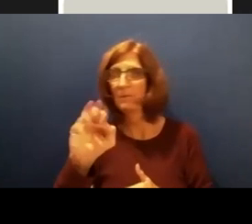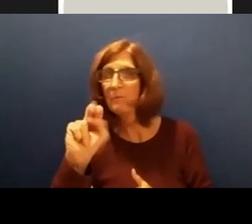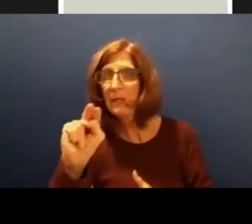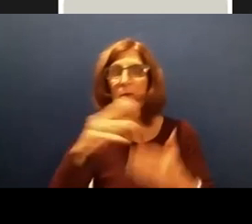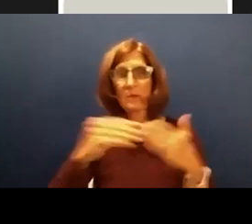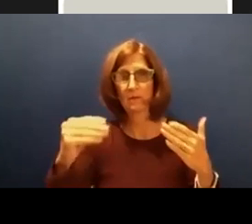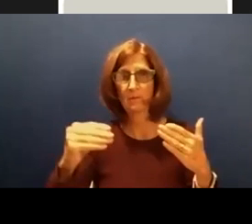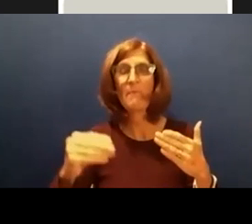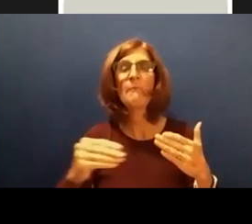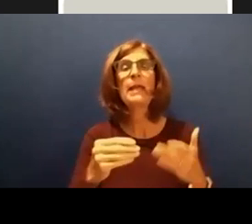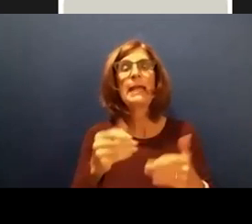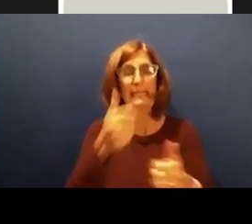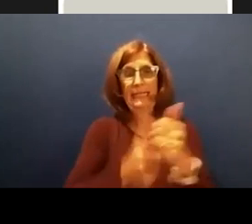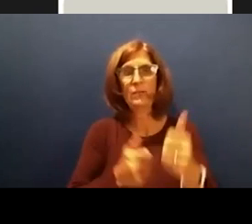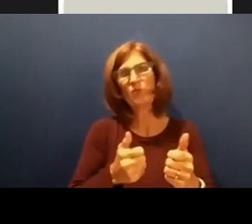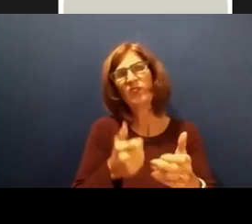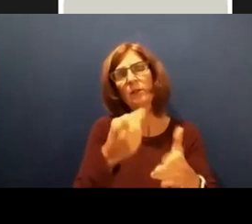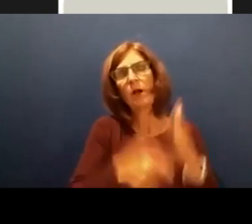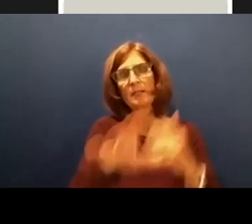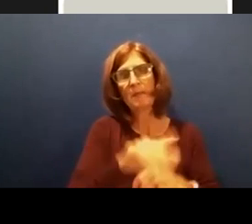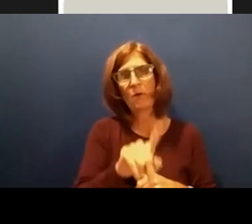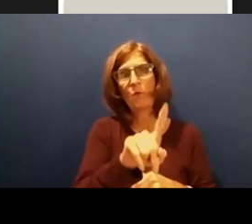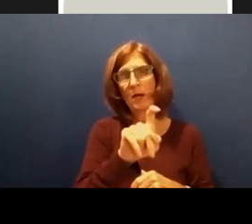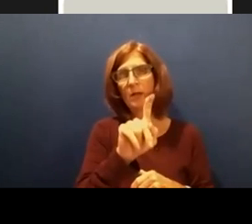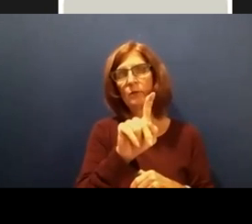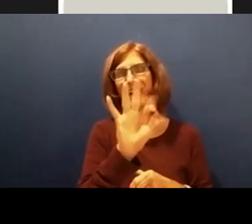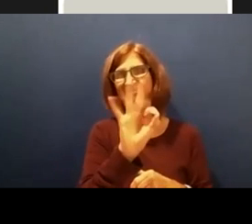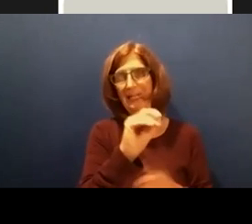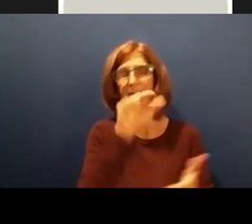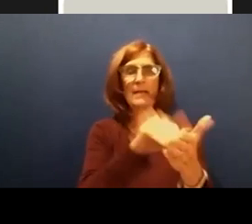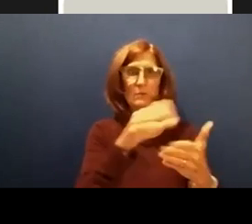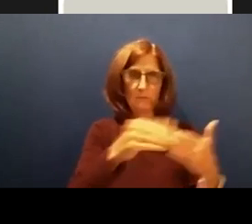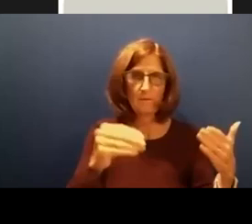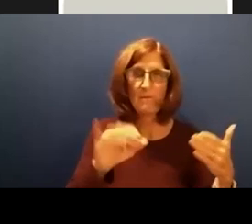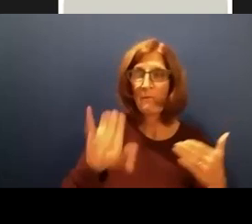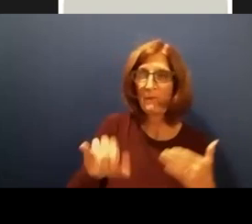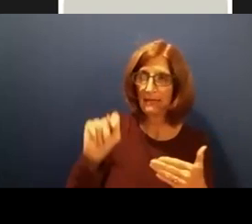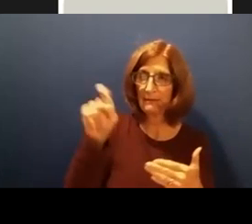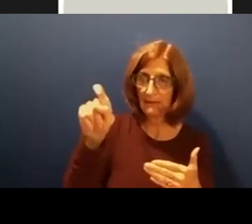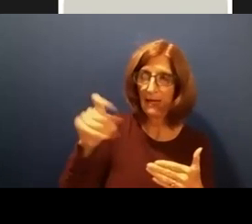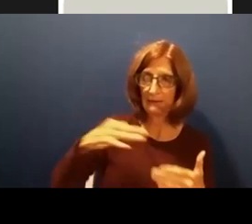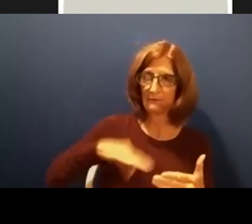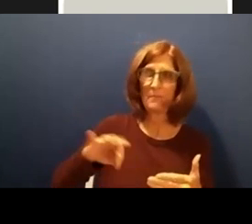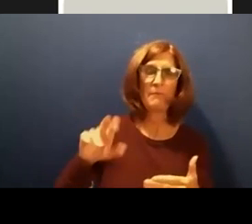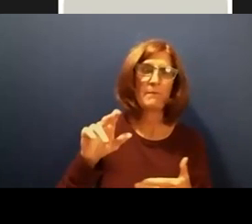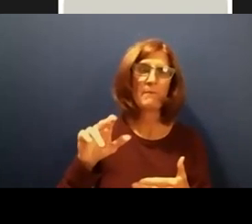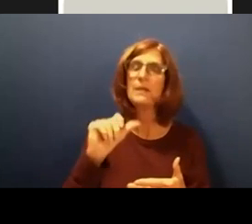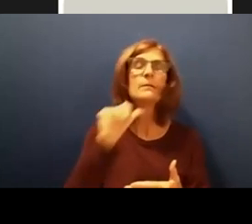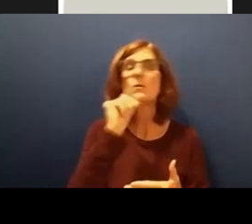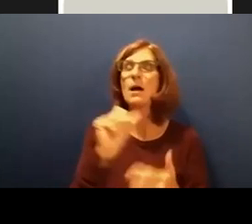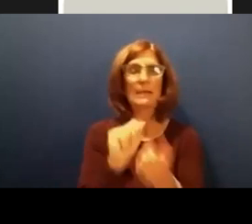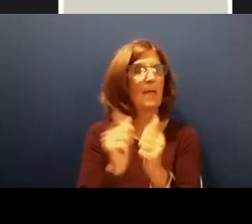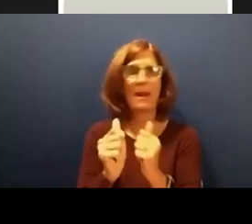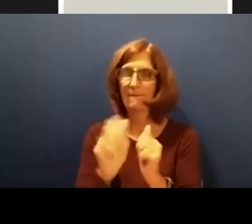per unit of $190,000. The 4% tax credit program is non-competitive